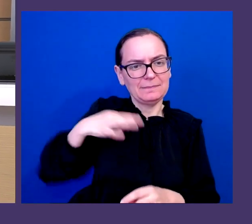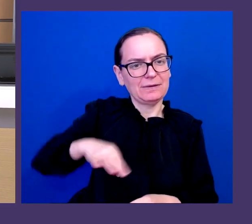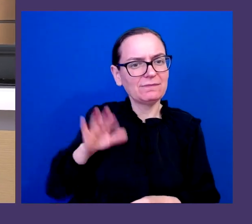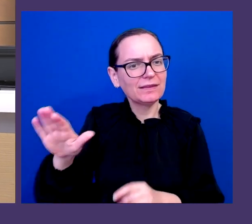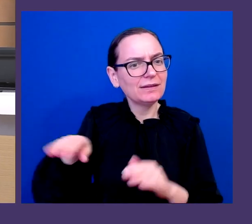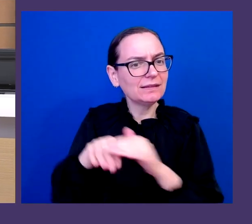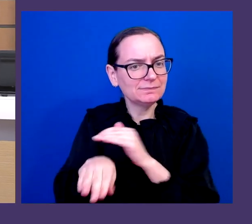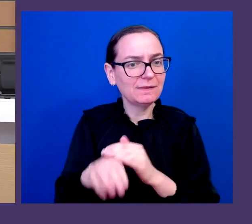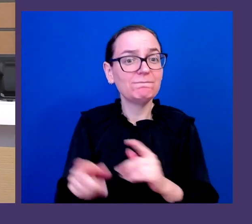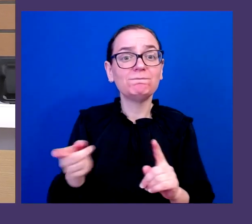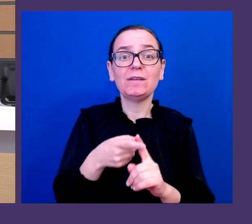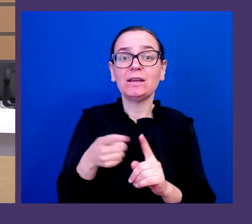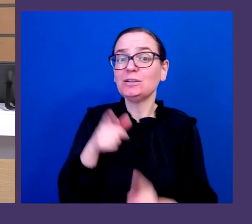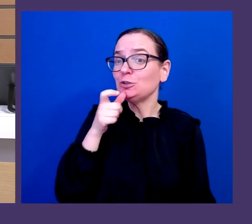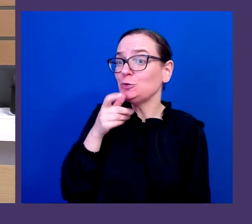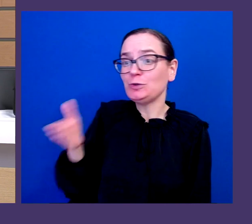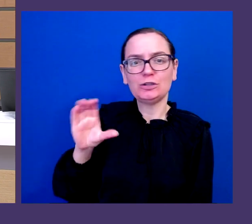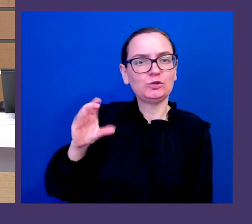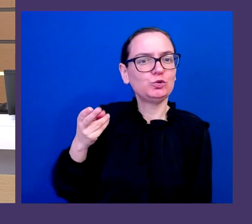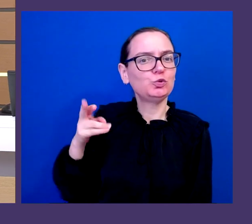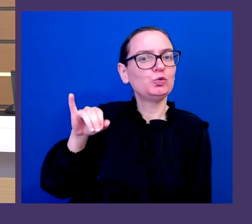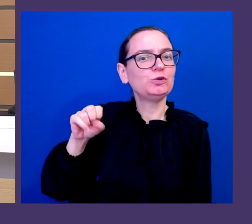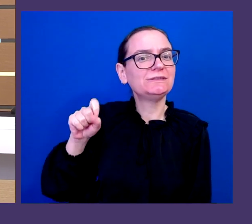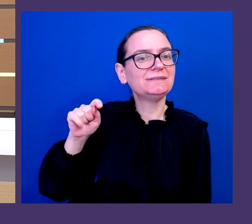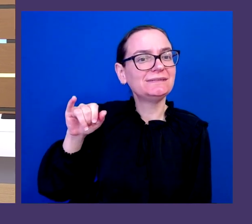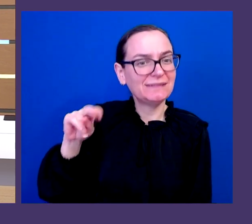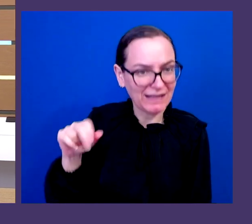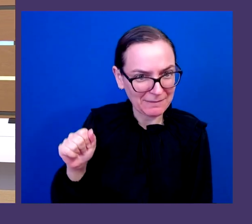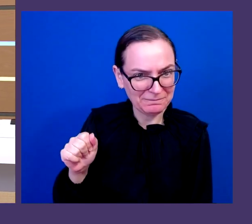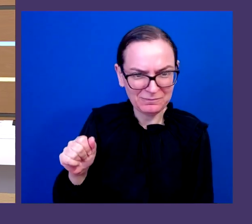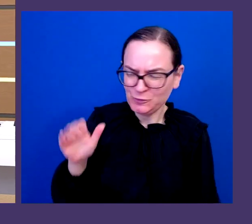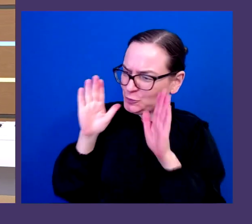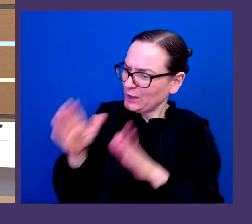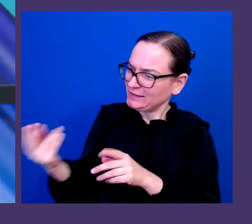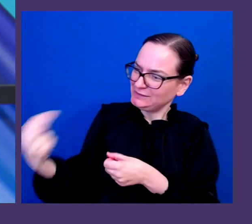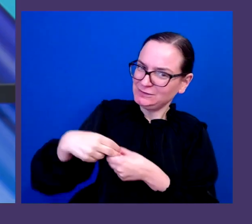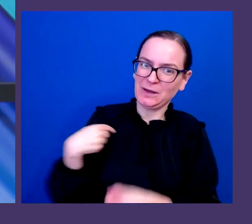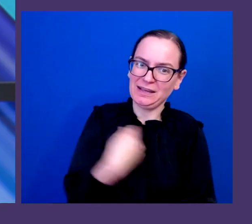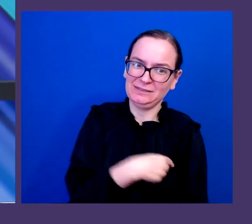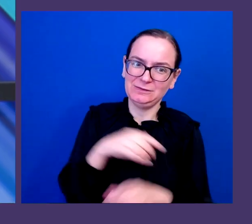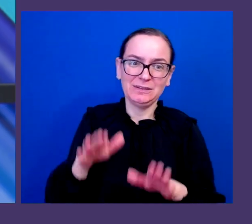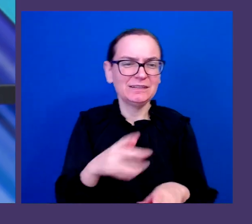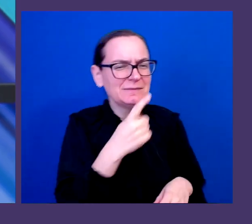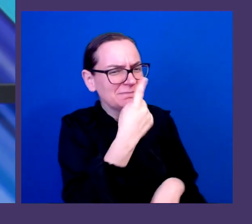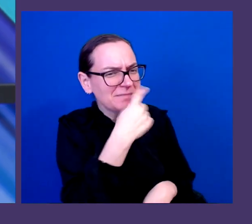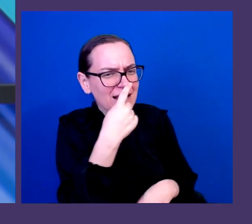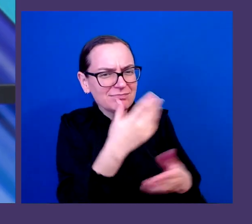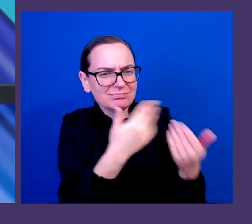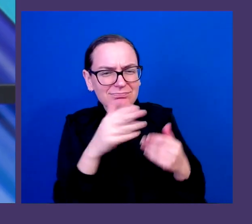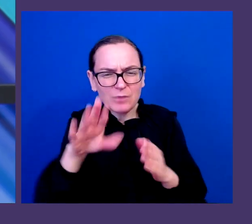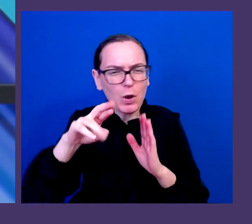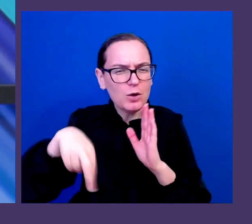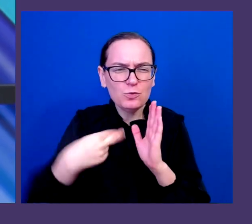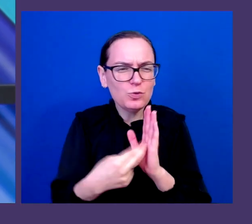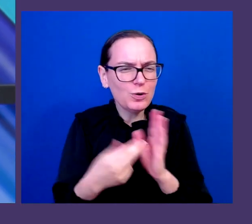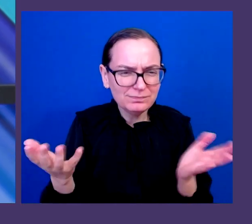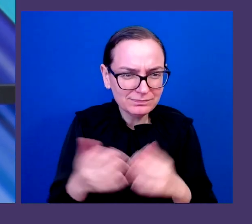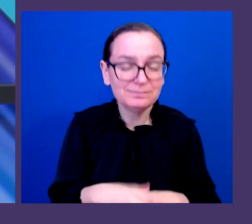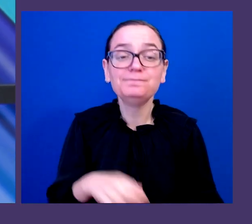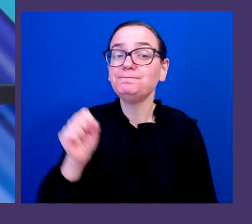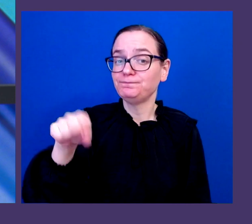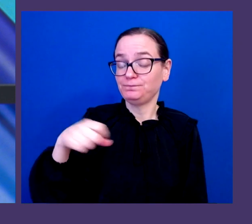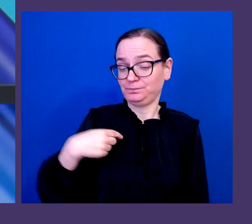you here today. Thank you so much. Can you tell us a bit more about your role? Sure. I'm Christina Mallon. I lead inclusive design here